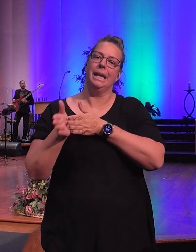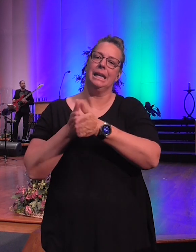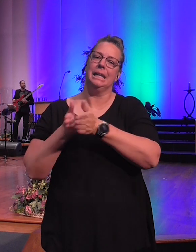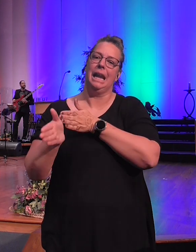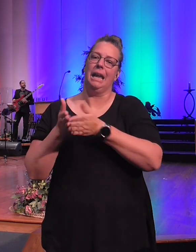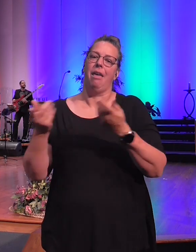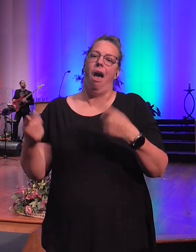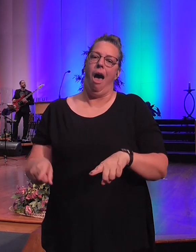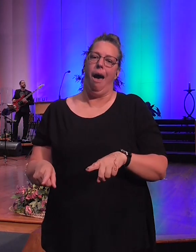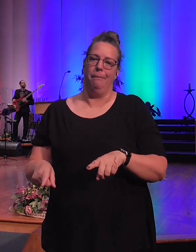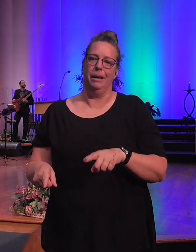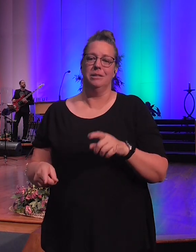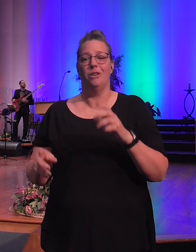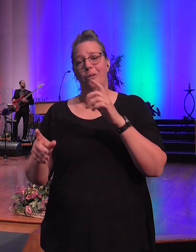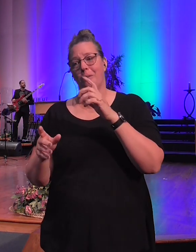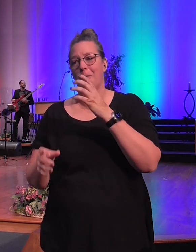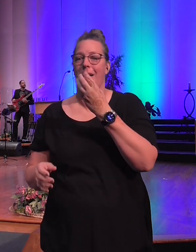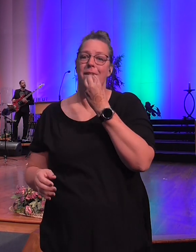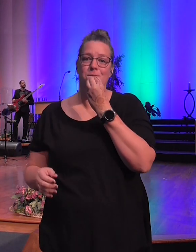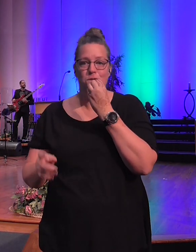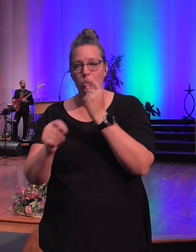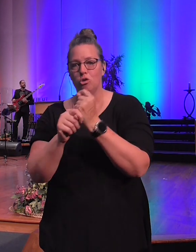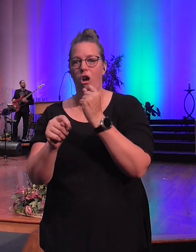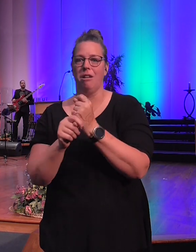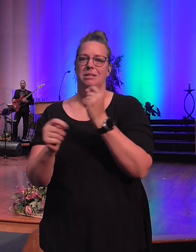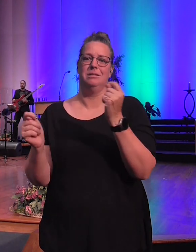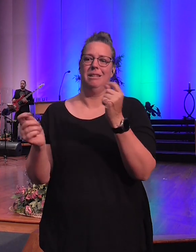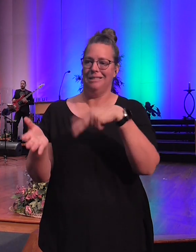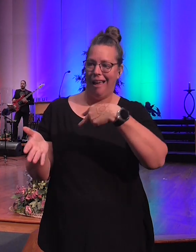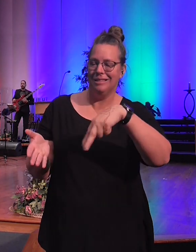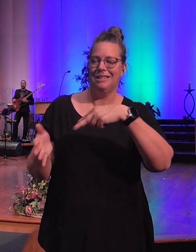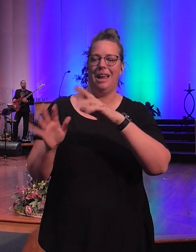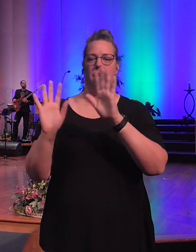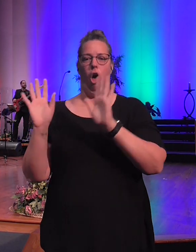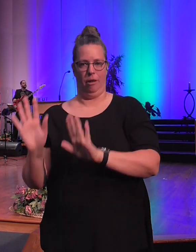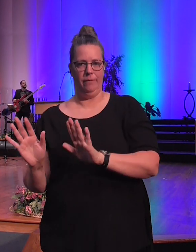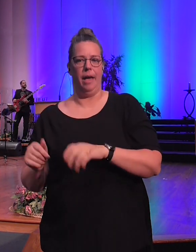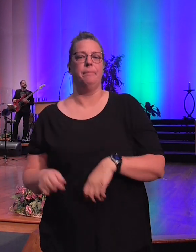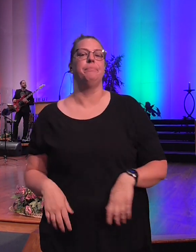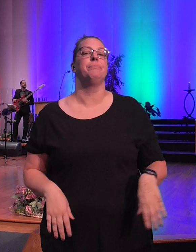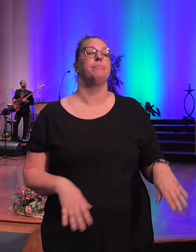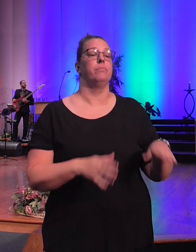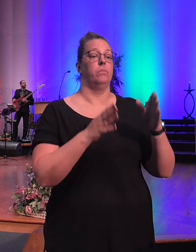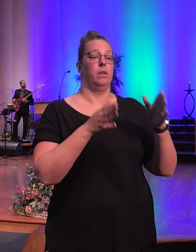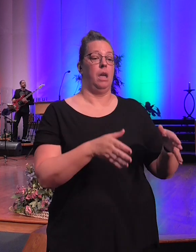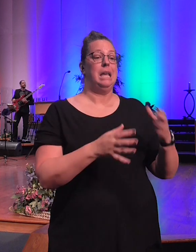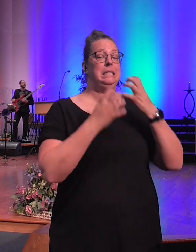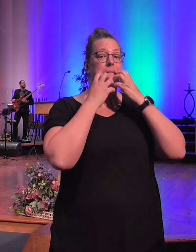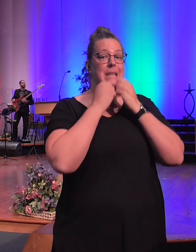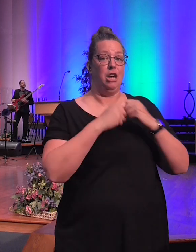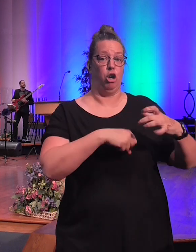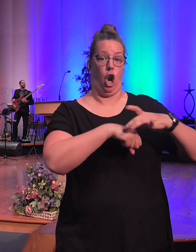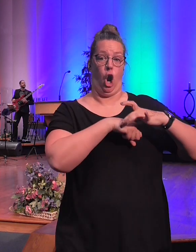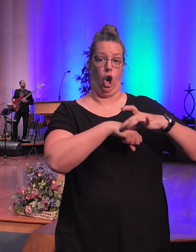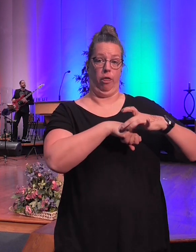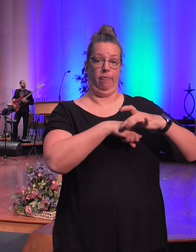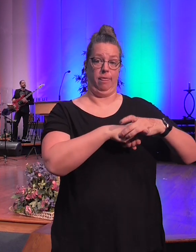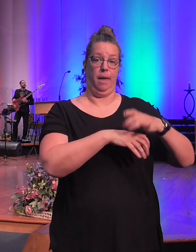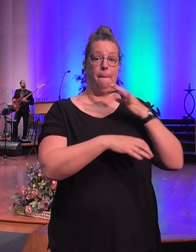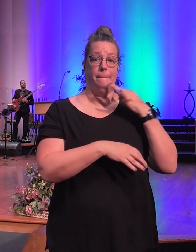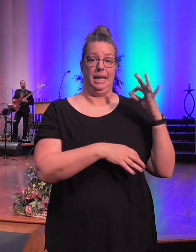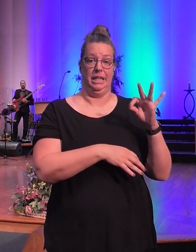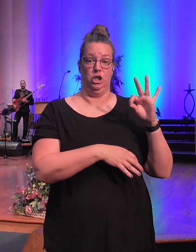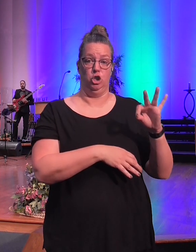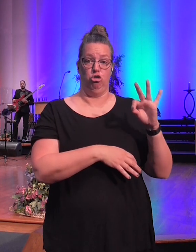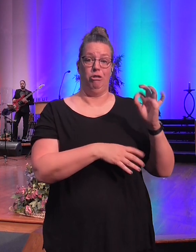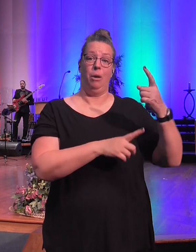trucks, lots of dancing, great time. We have a wonderful Sacred Earth ministry here that now monthly is going to have